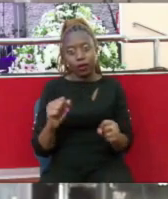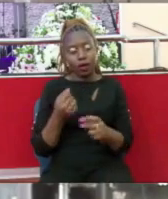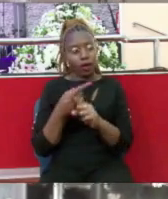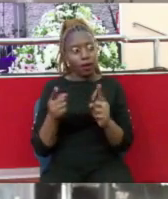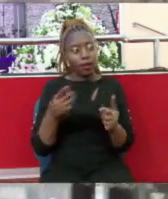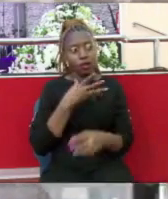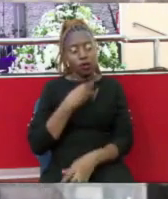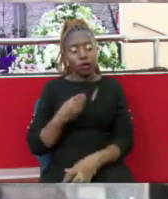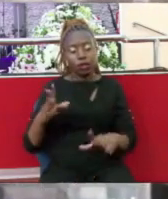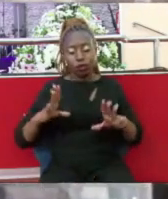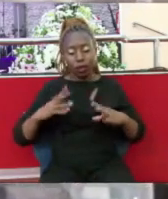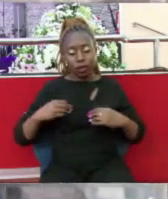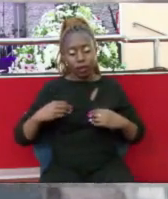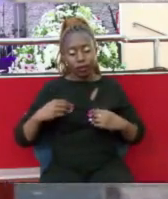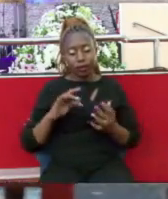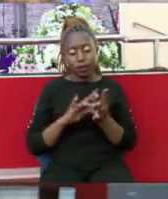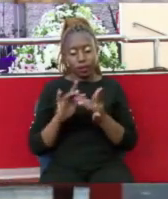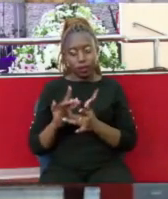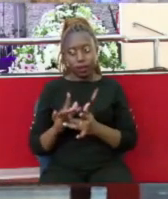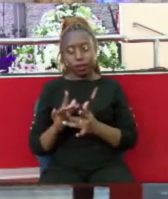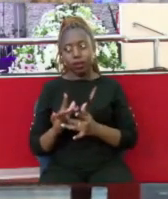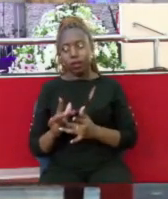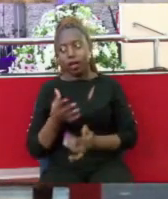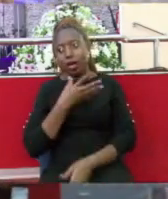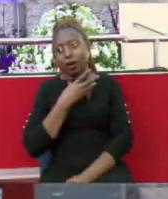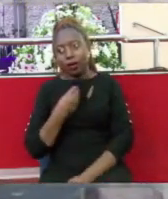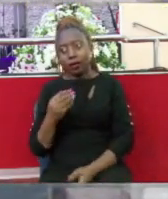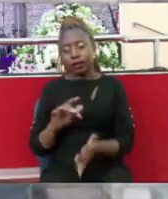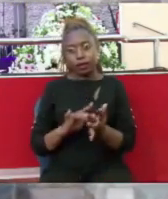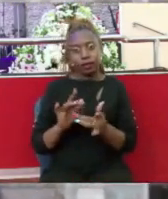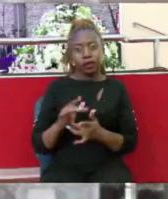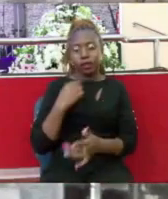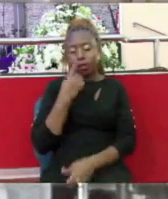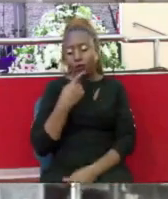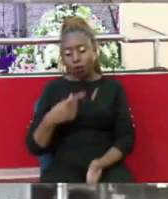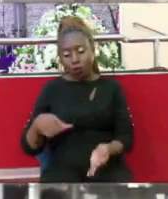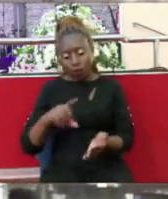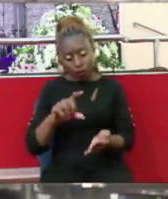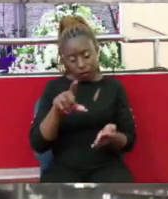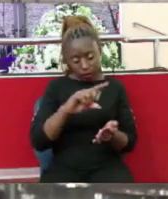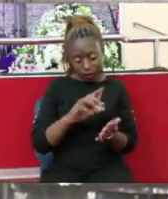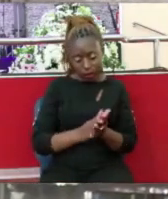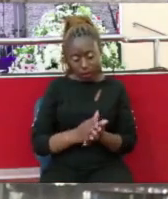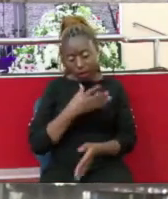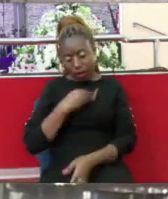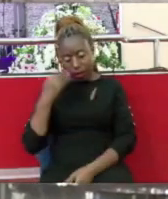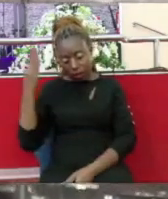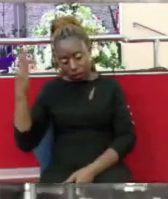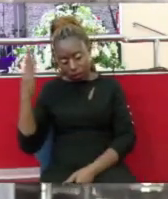I want this Jesus who multiplies. I want you to be in charge of my life.